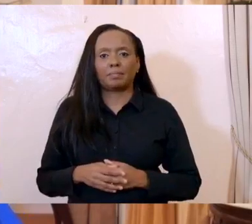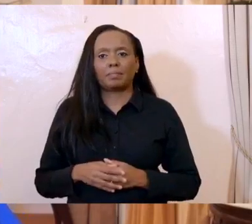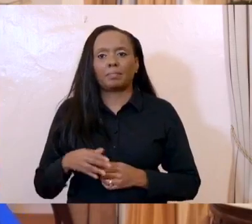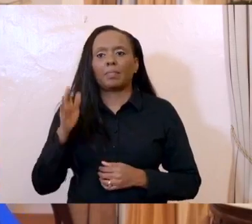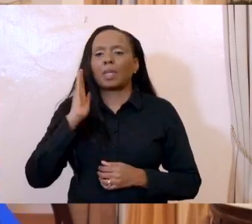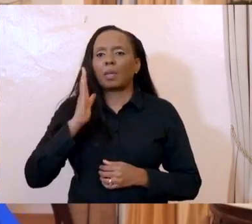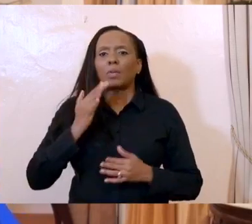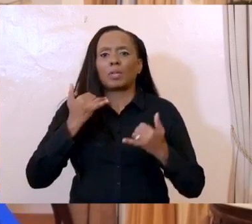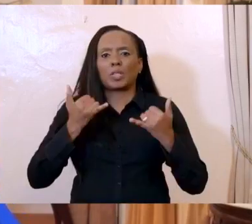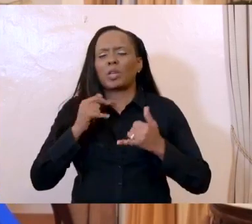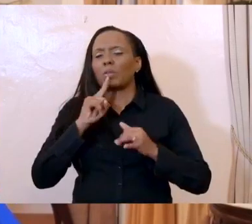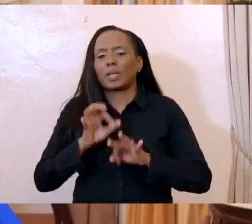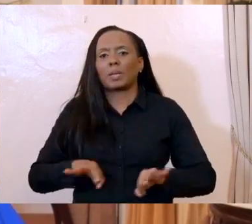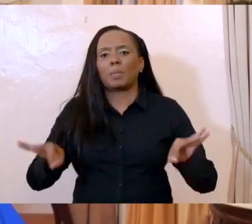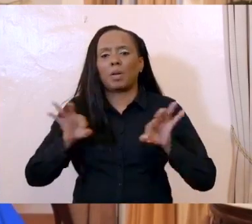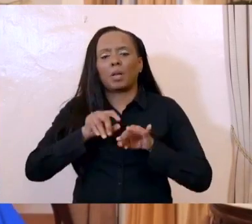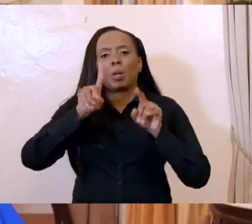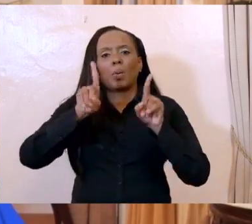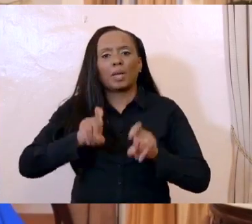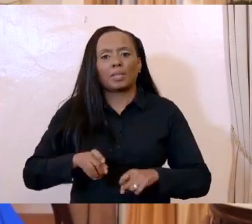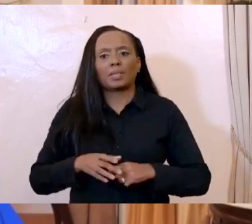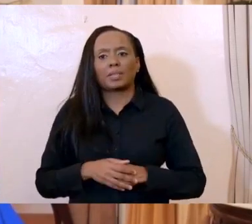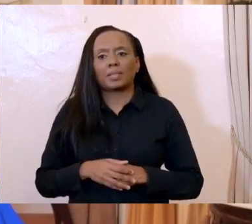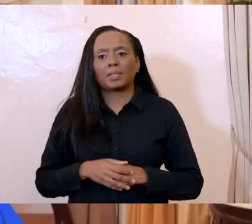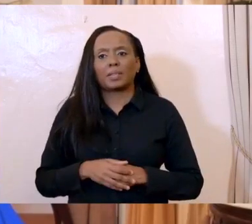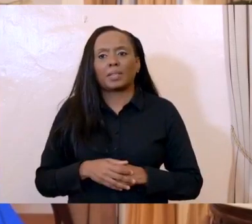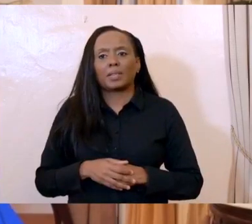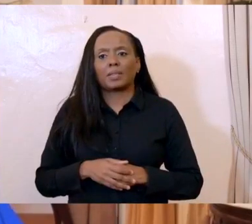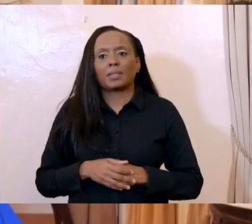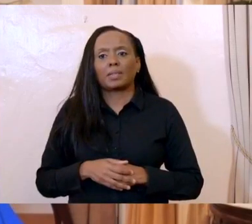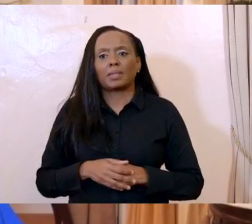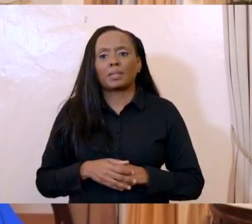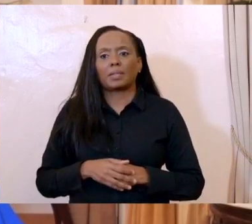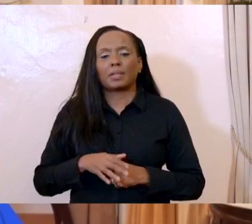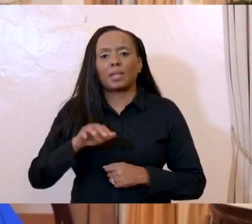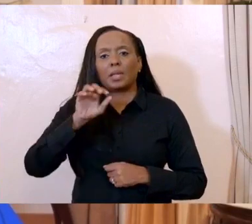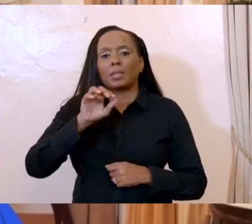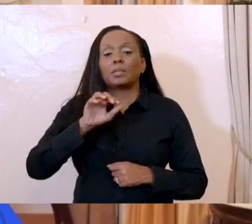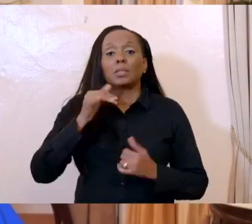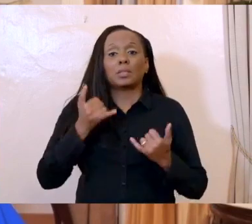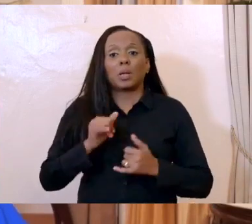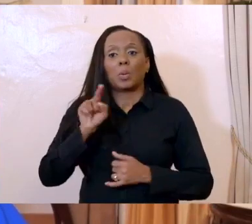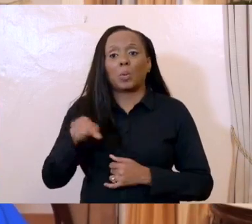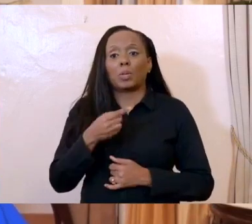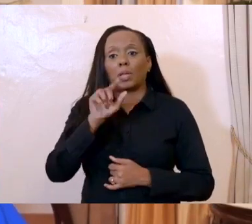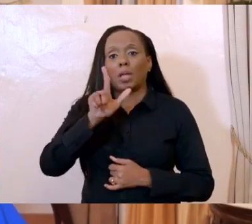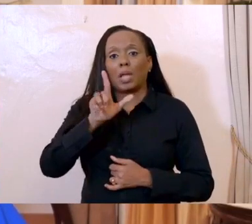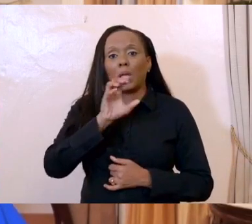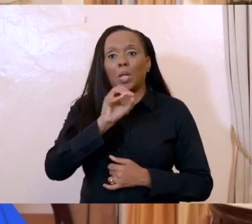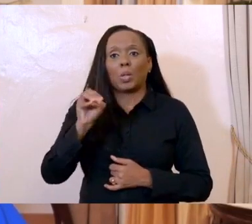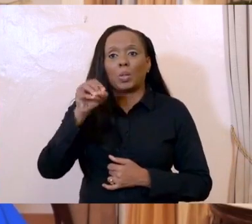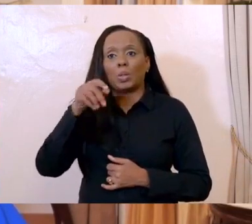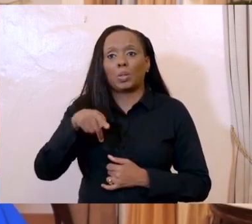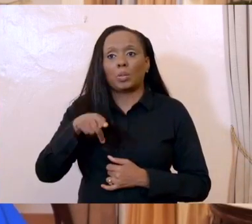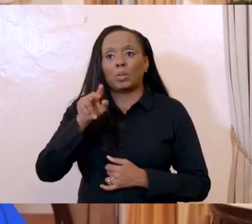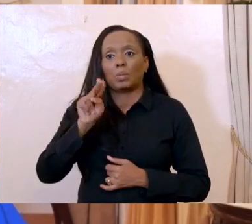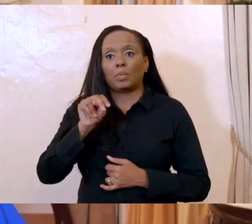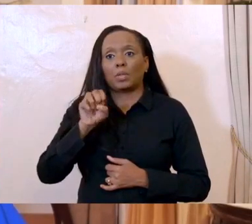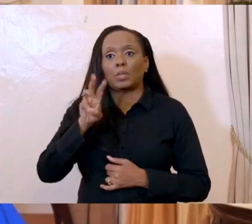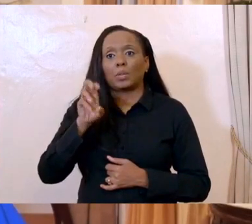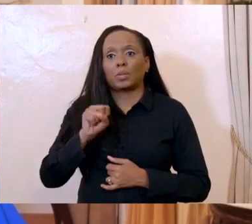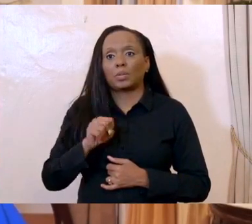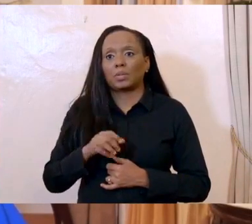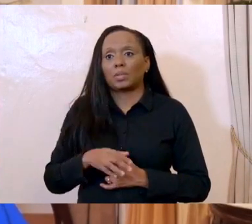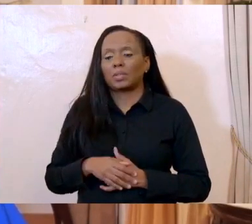you because it is an important question. That just leaves us with Loop News. Jane Baldwin,